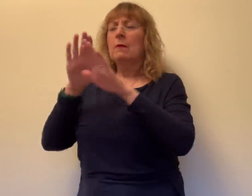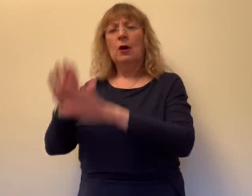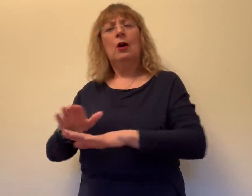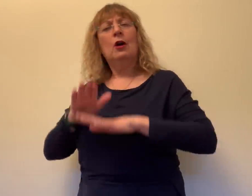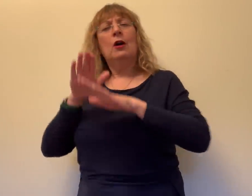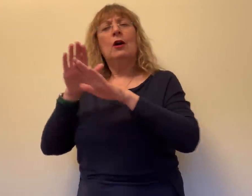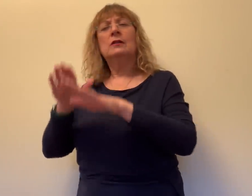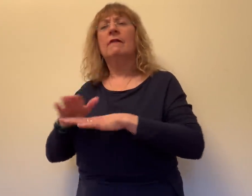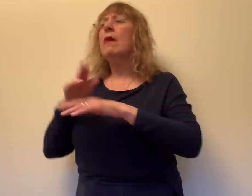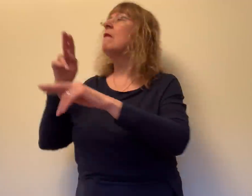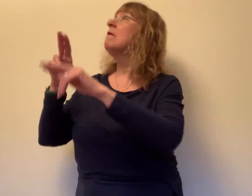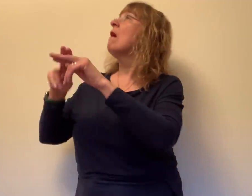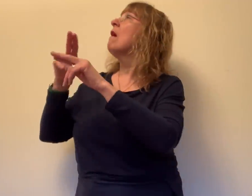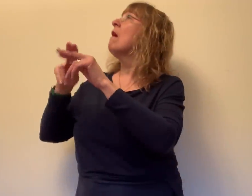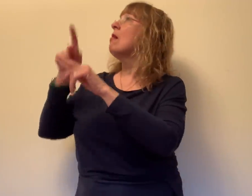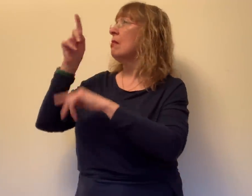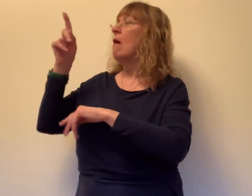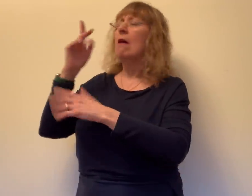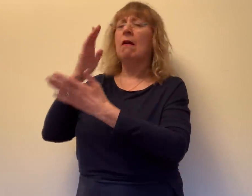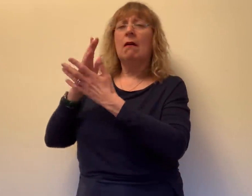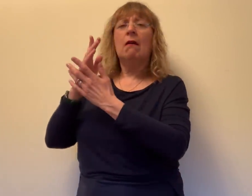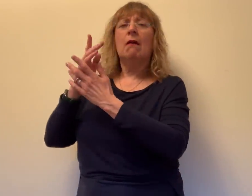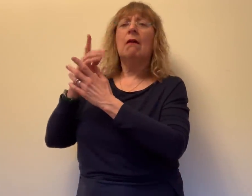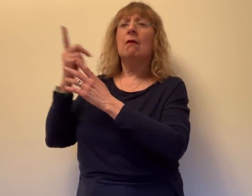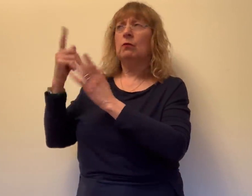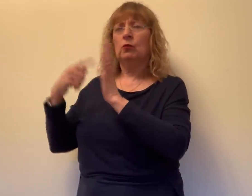Almighty and merciful Father,